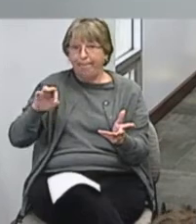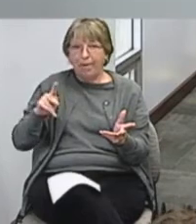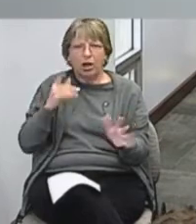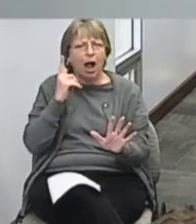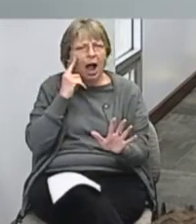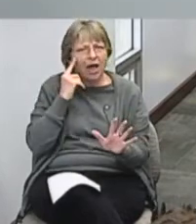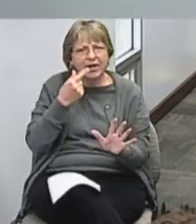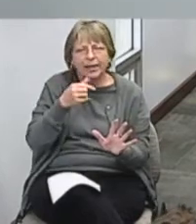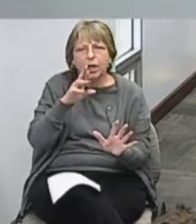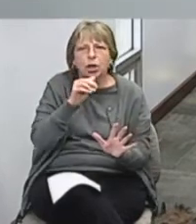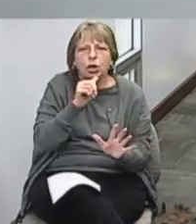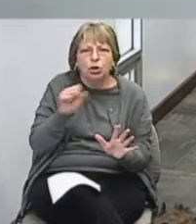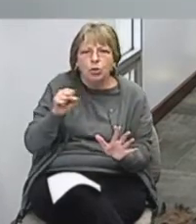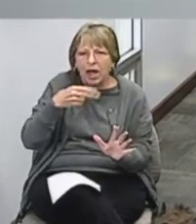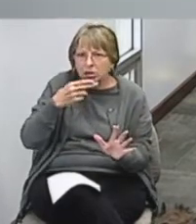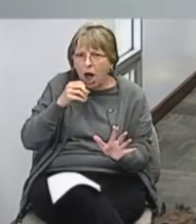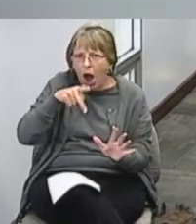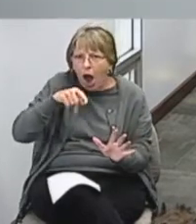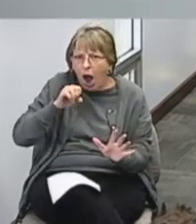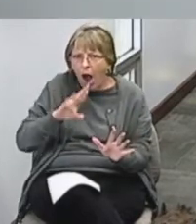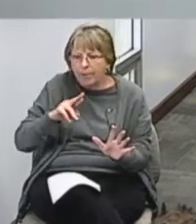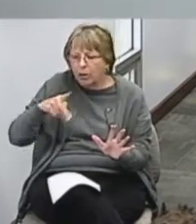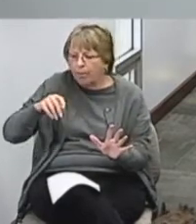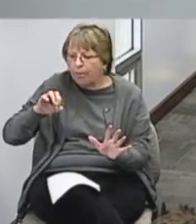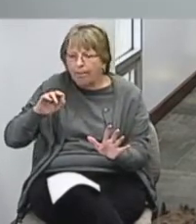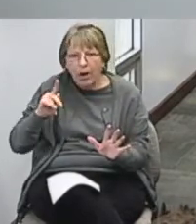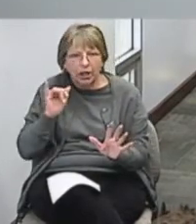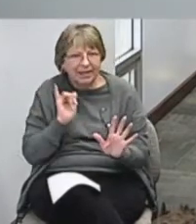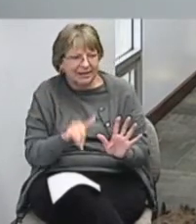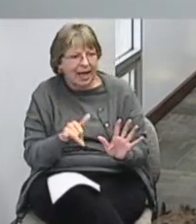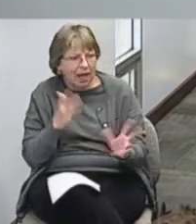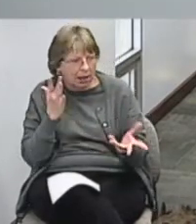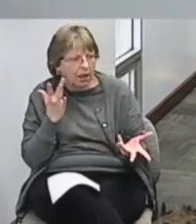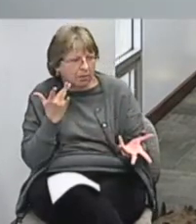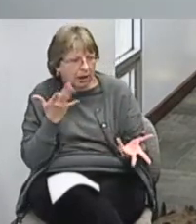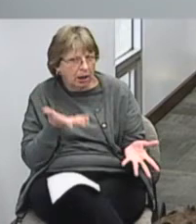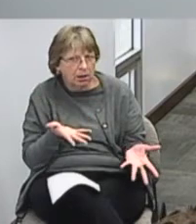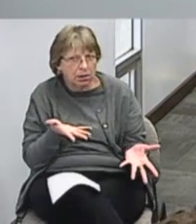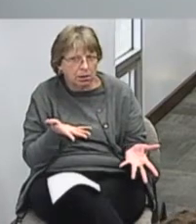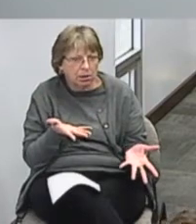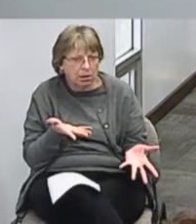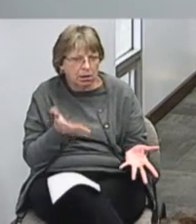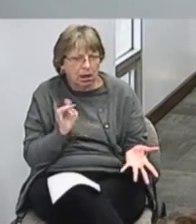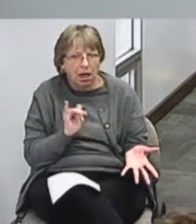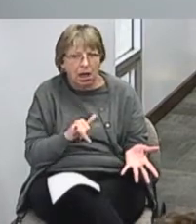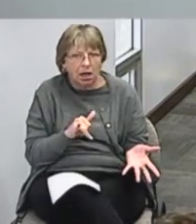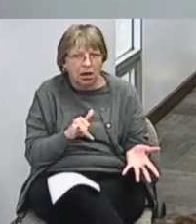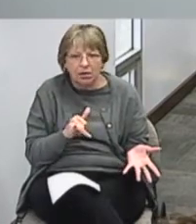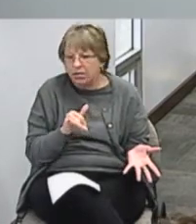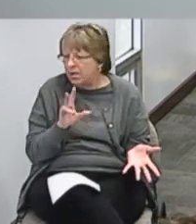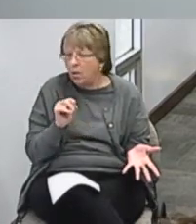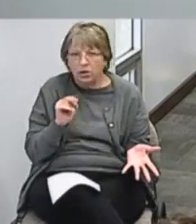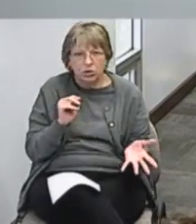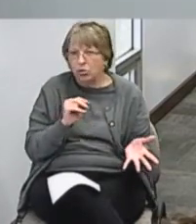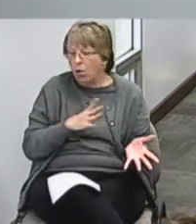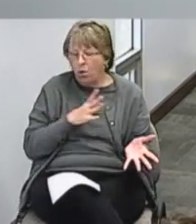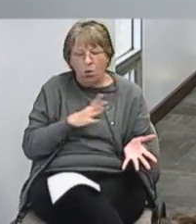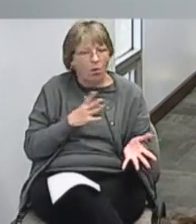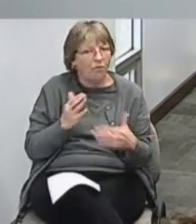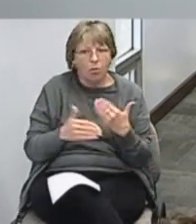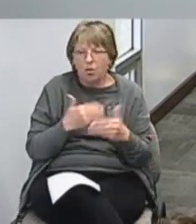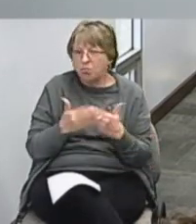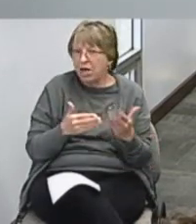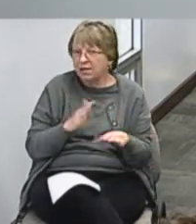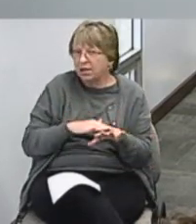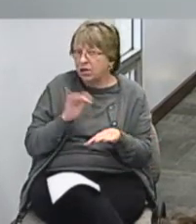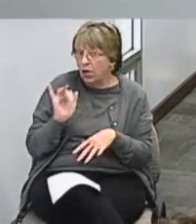Grasshopper Park again, I think just become that name because Because of there's the a grasshopper. statue. Yeah, Yeah. and that was there was no formal process or anything like